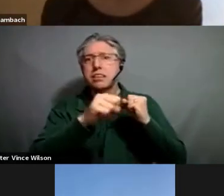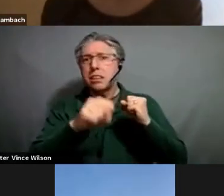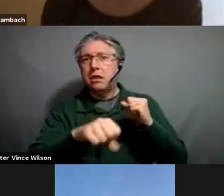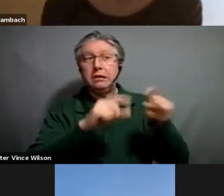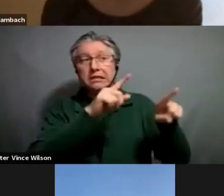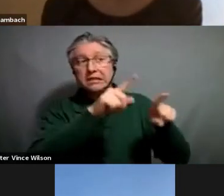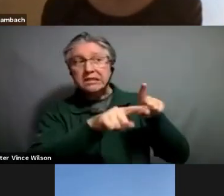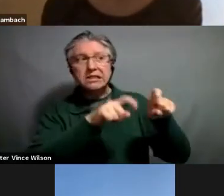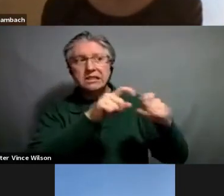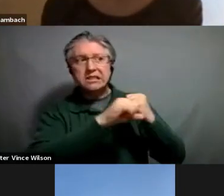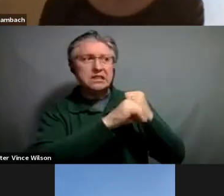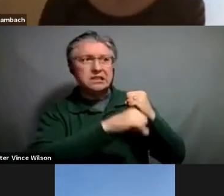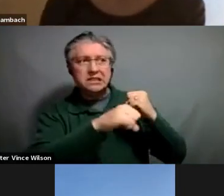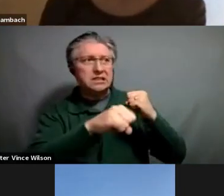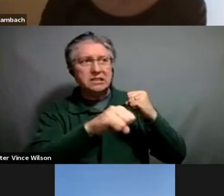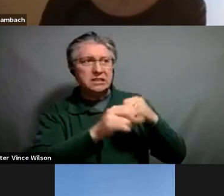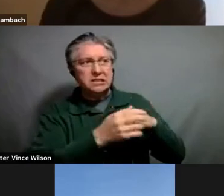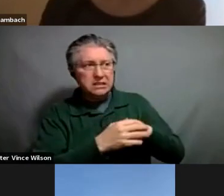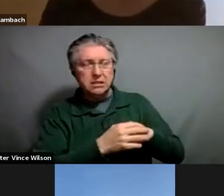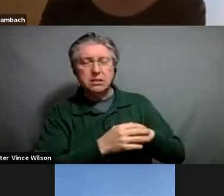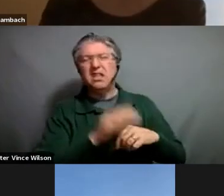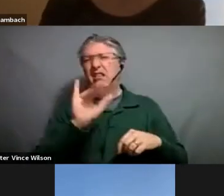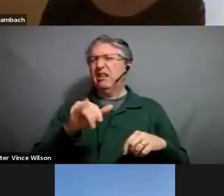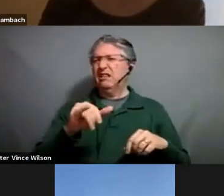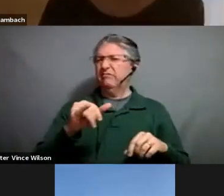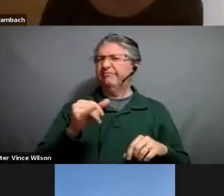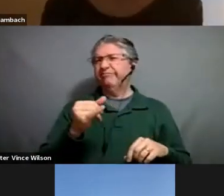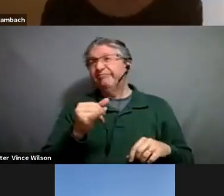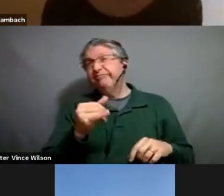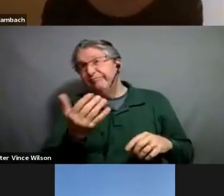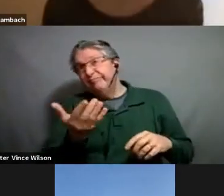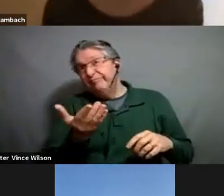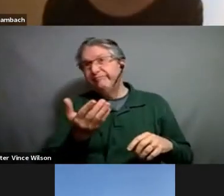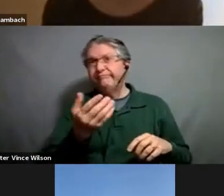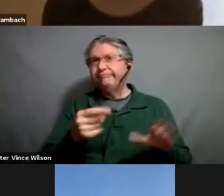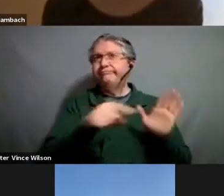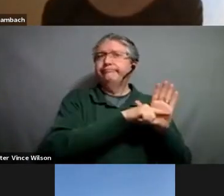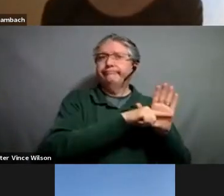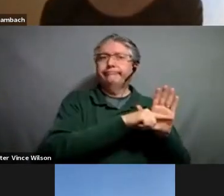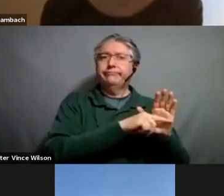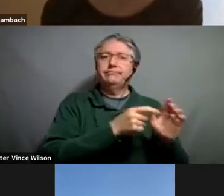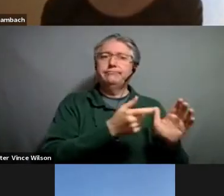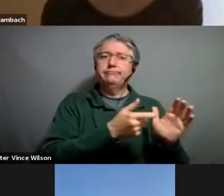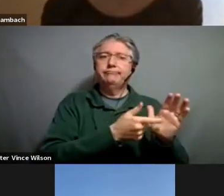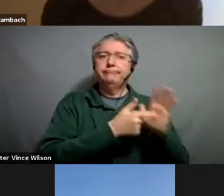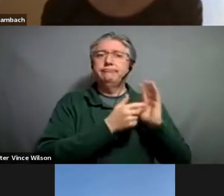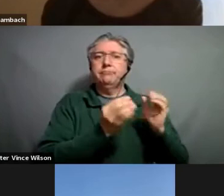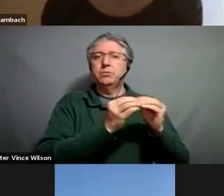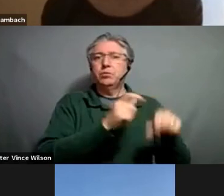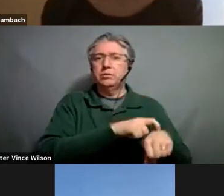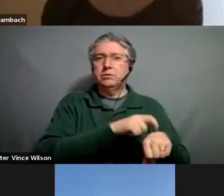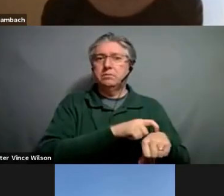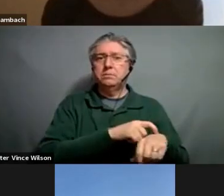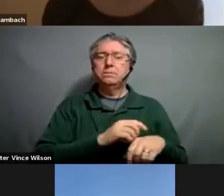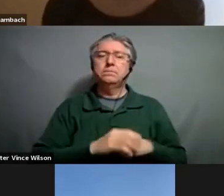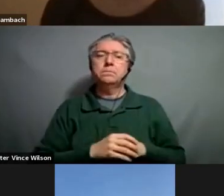the interview, and so I guess that's one of the cons. That it takes longer. We got to the design